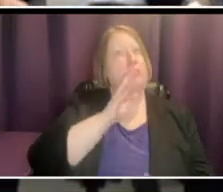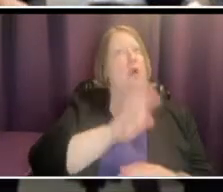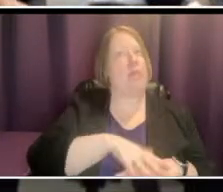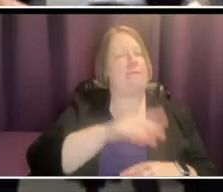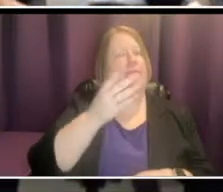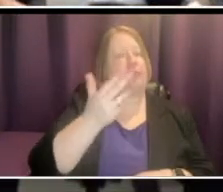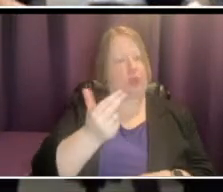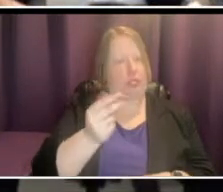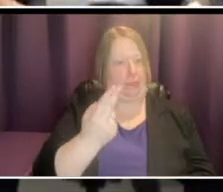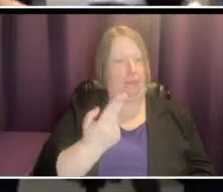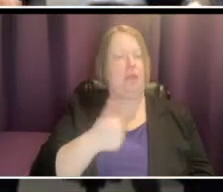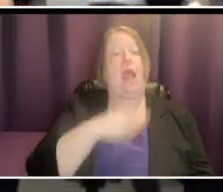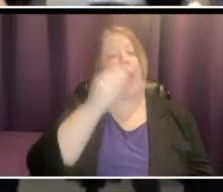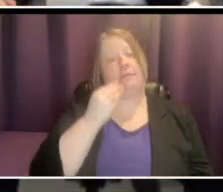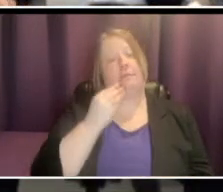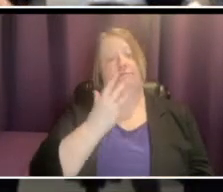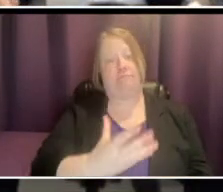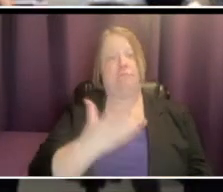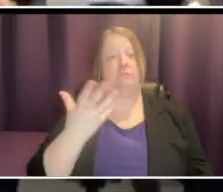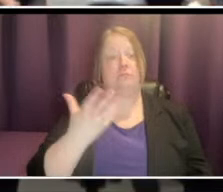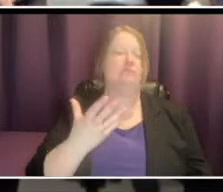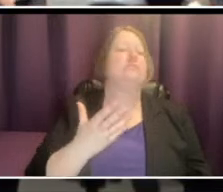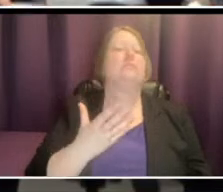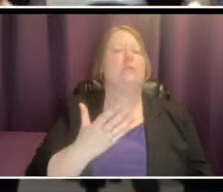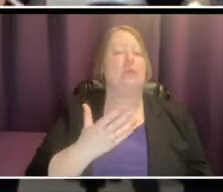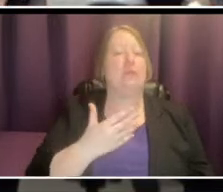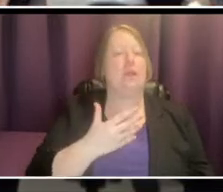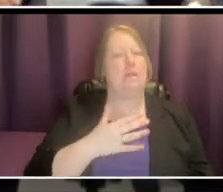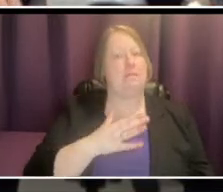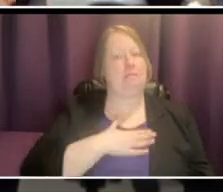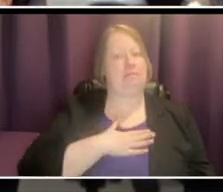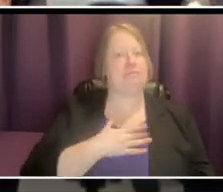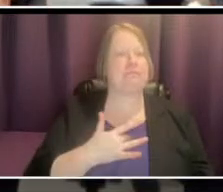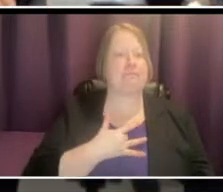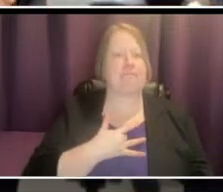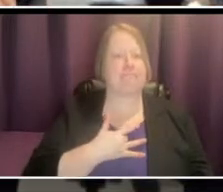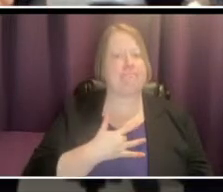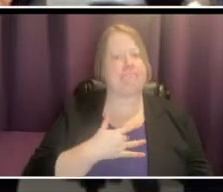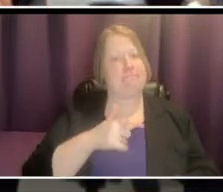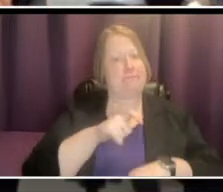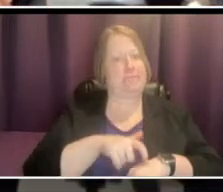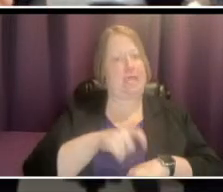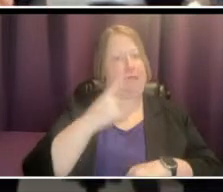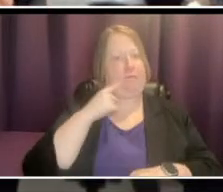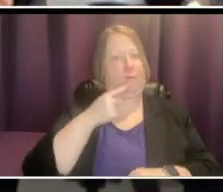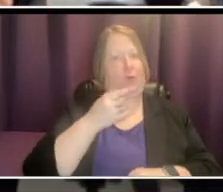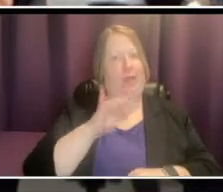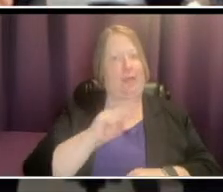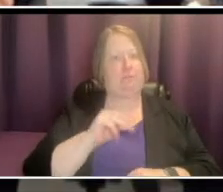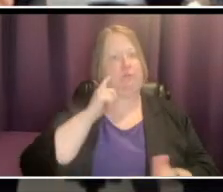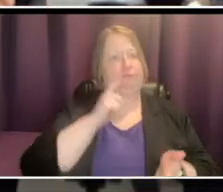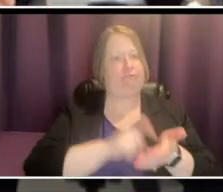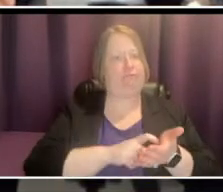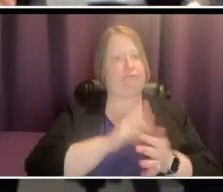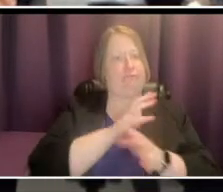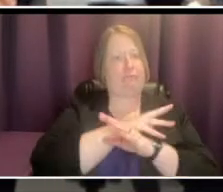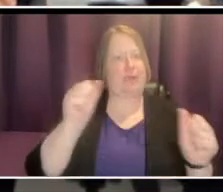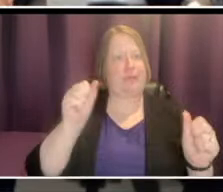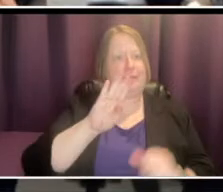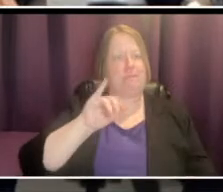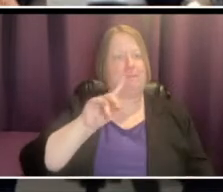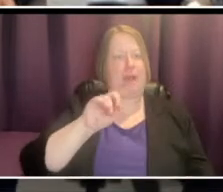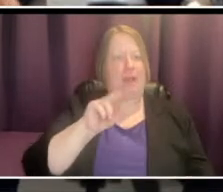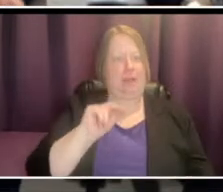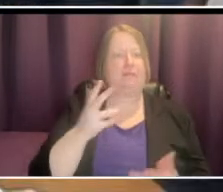to him that I thought that it was time for him to acknowledge that President Biden had prevailed